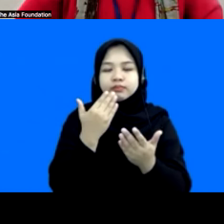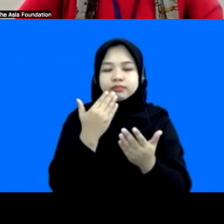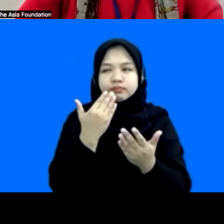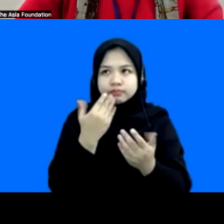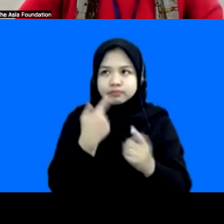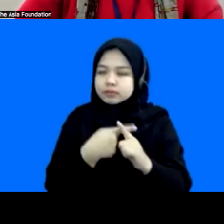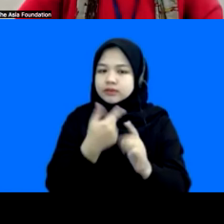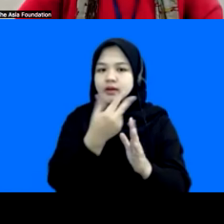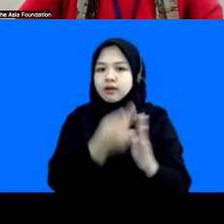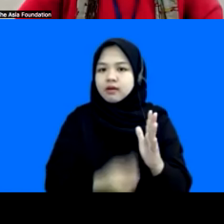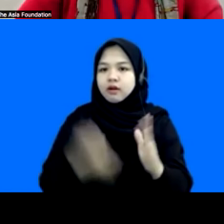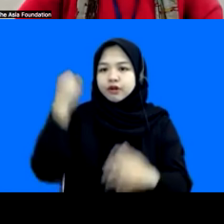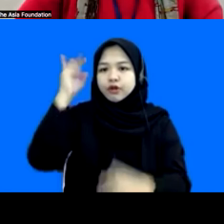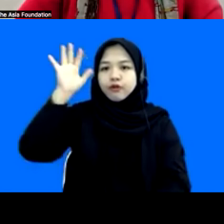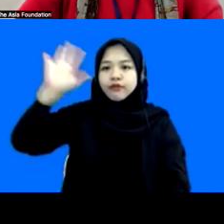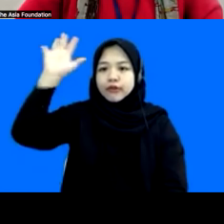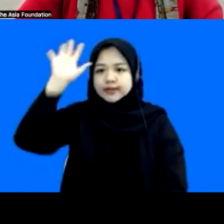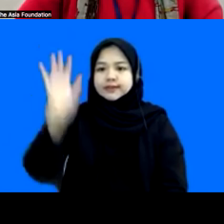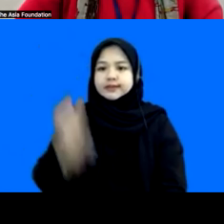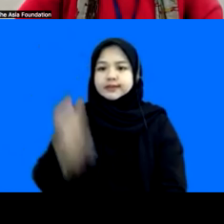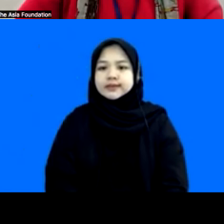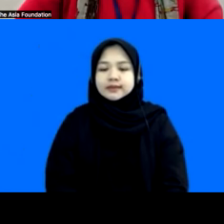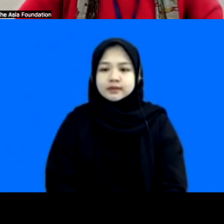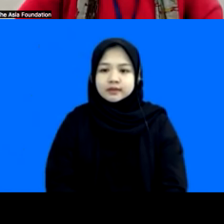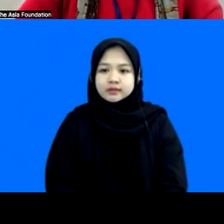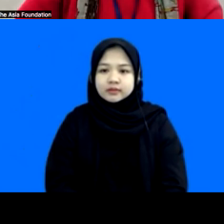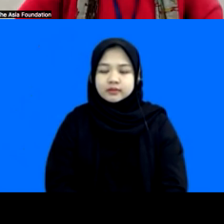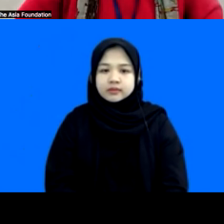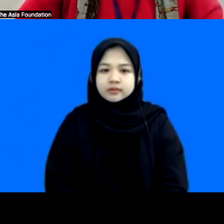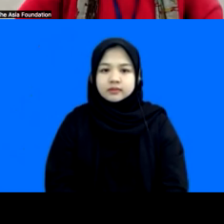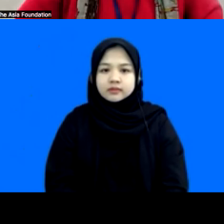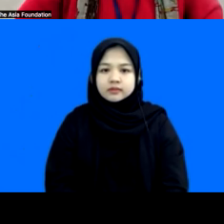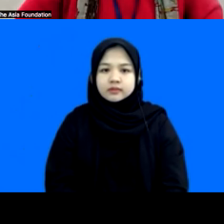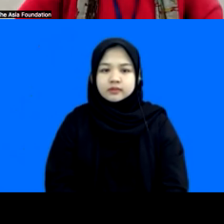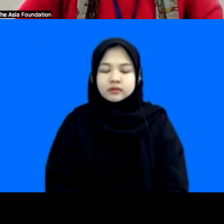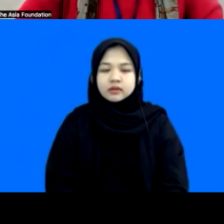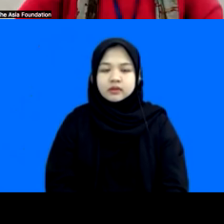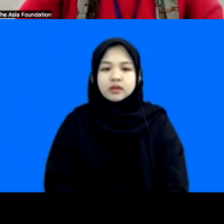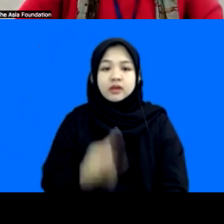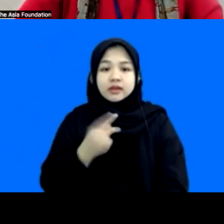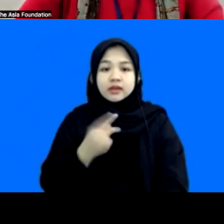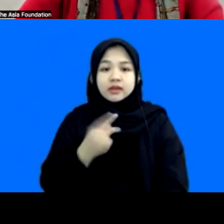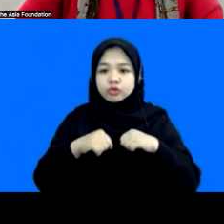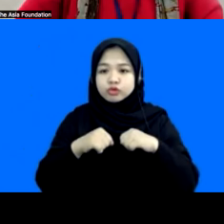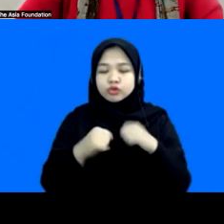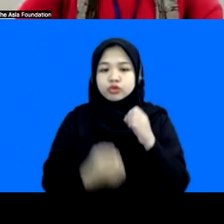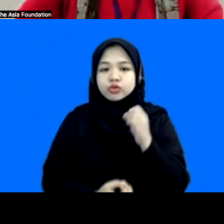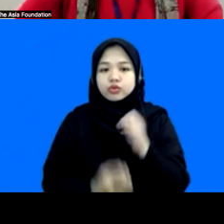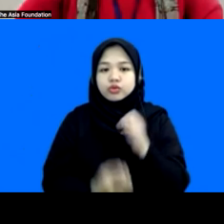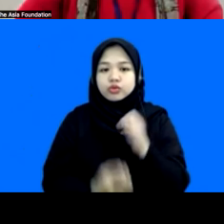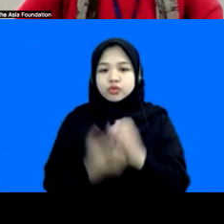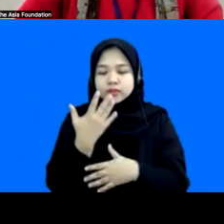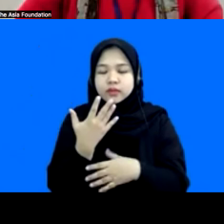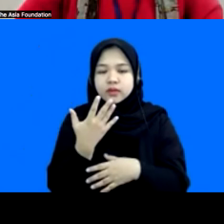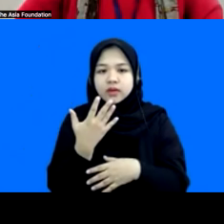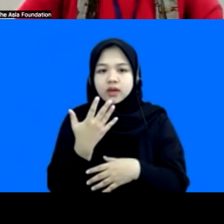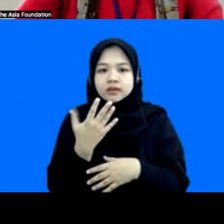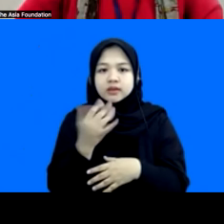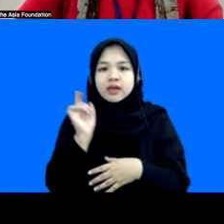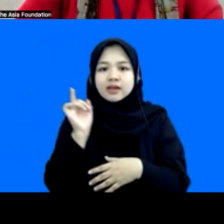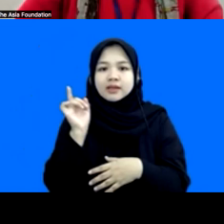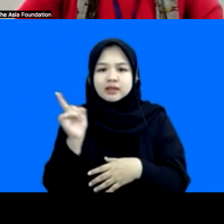to renovate or improve the infrastructure in the cities. We agree that resources for